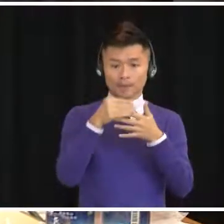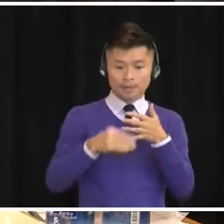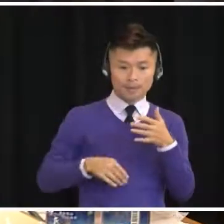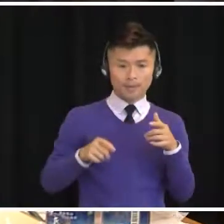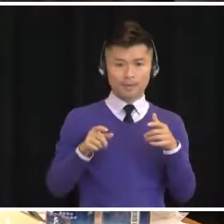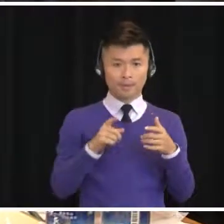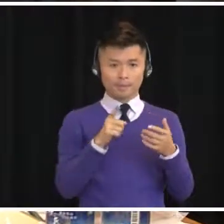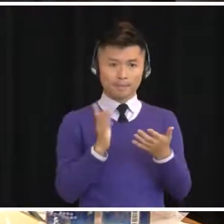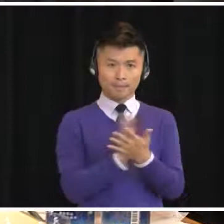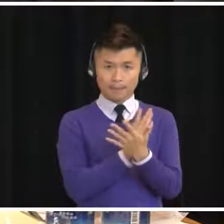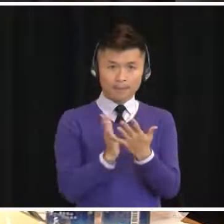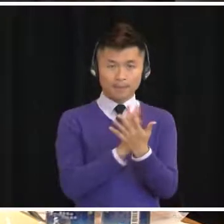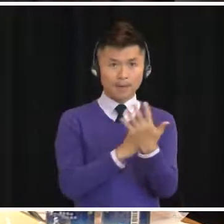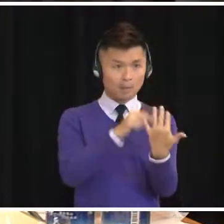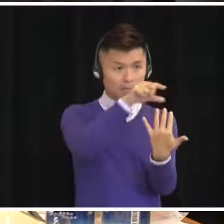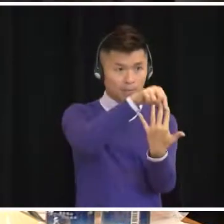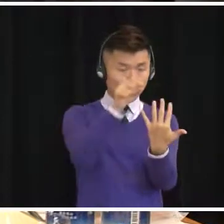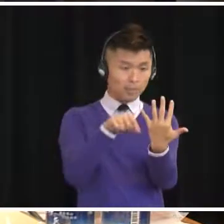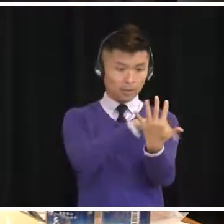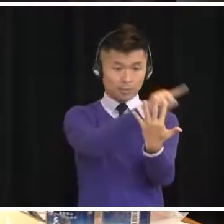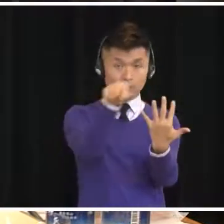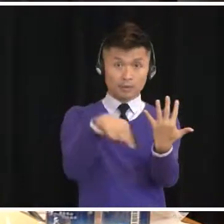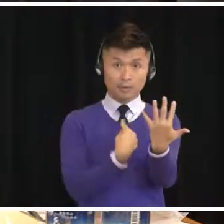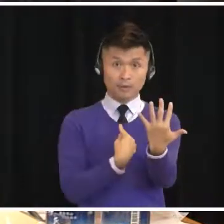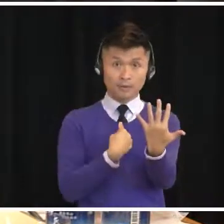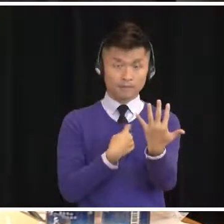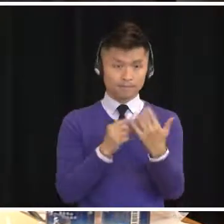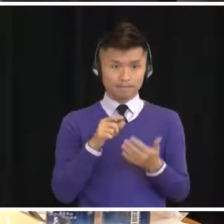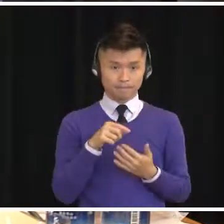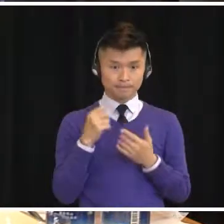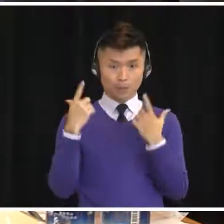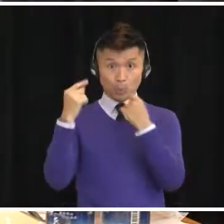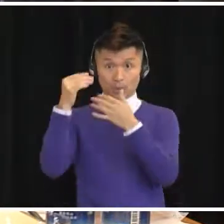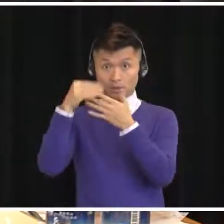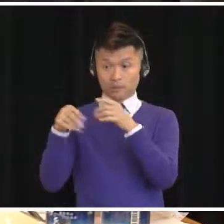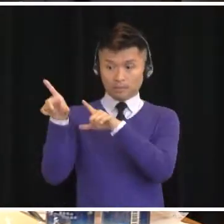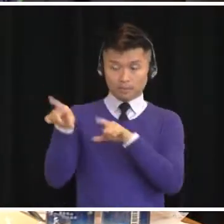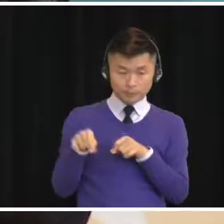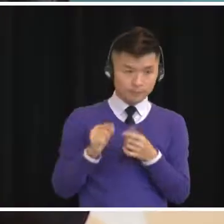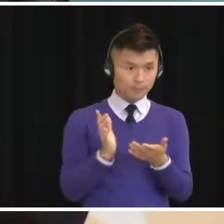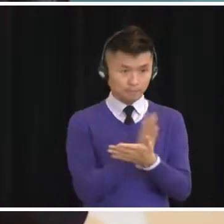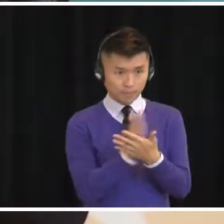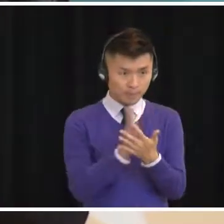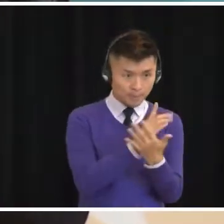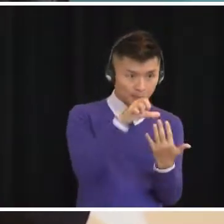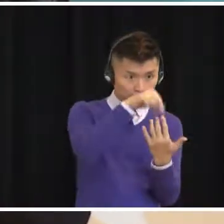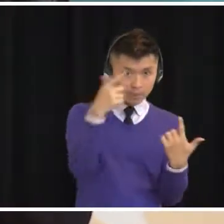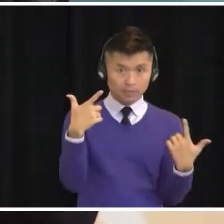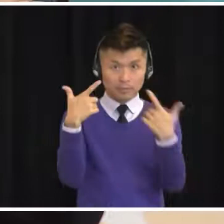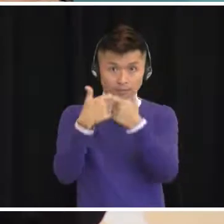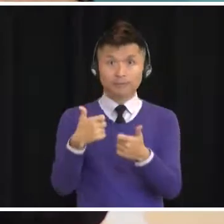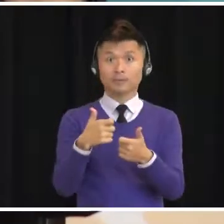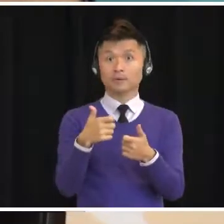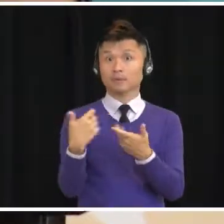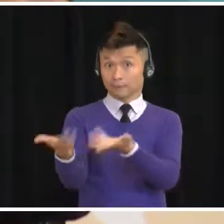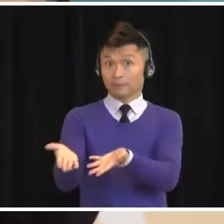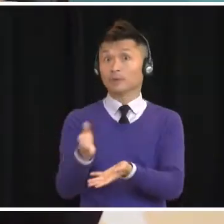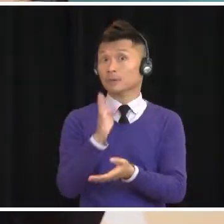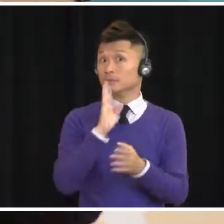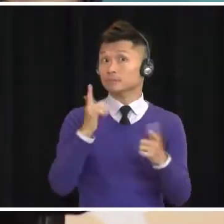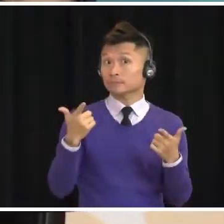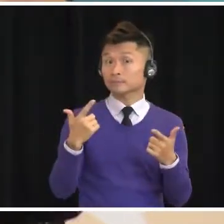solutions, all of which are potentially in conformity with the rights of the child, but which of